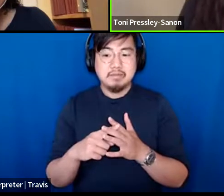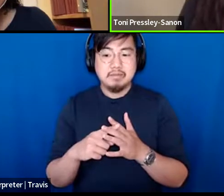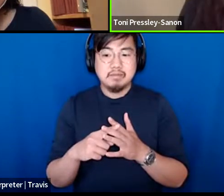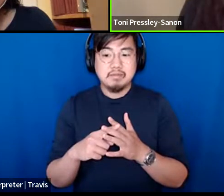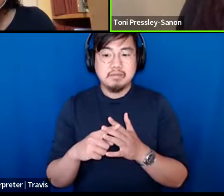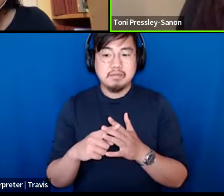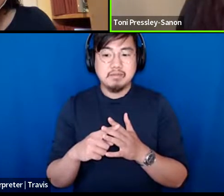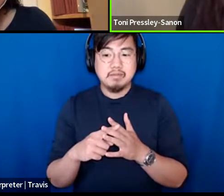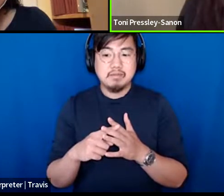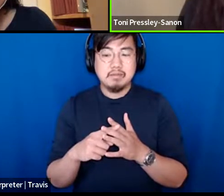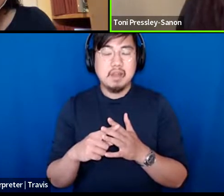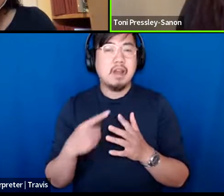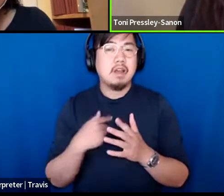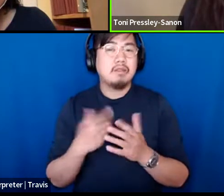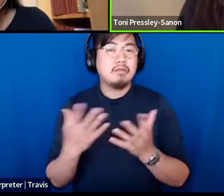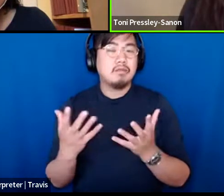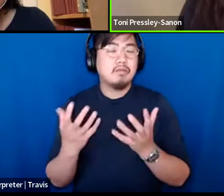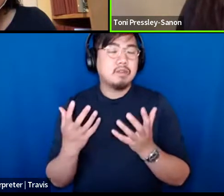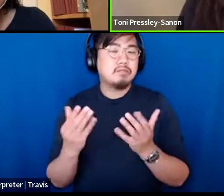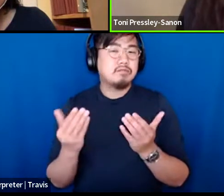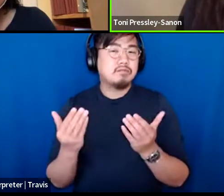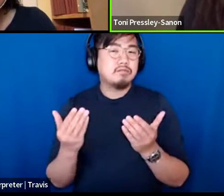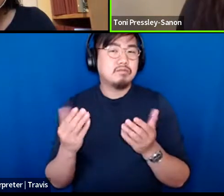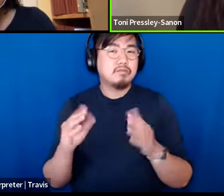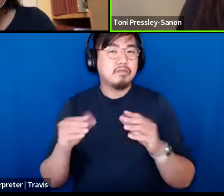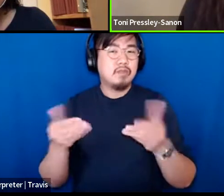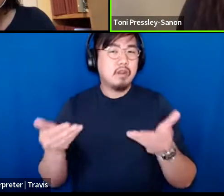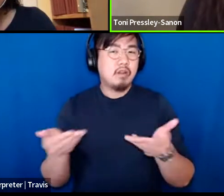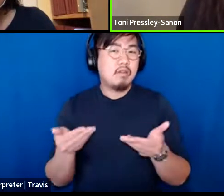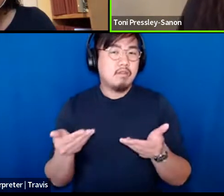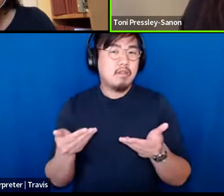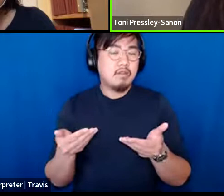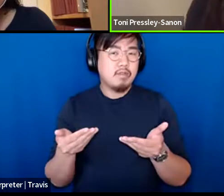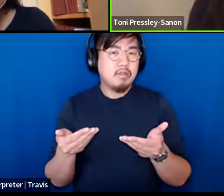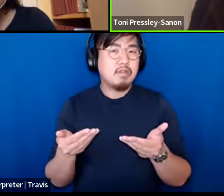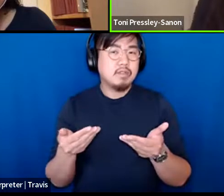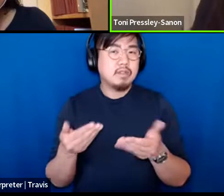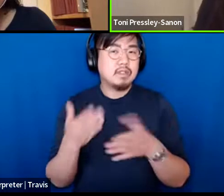offering us a moment of silence to come into the space together,